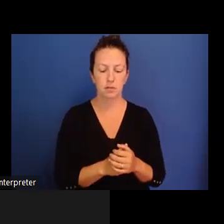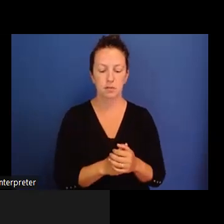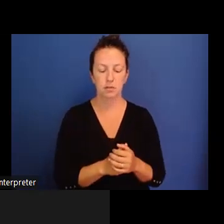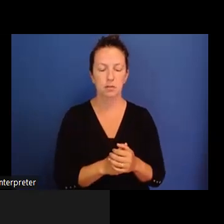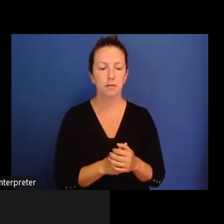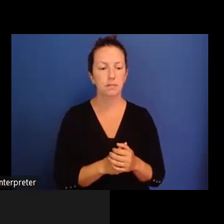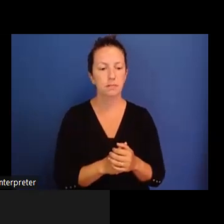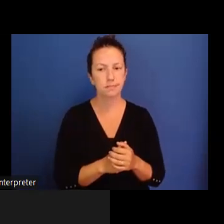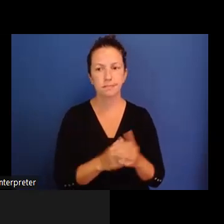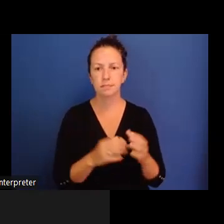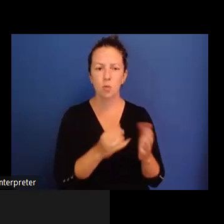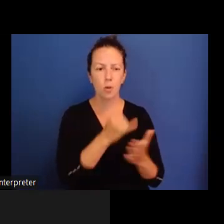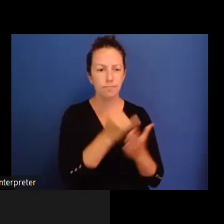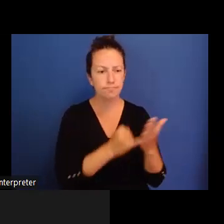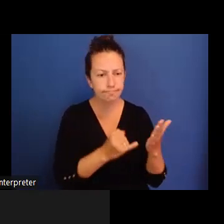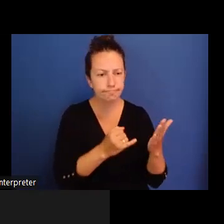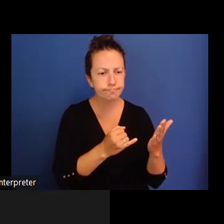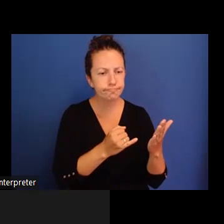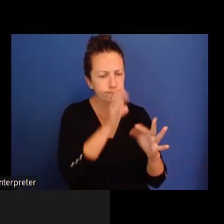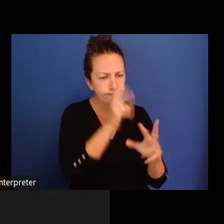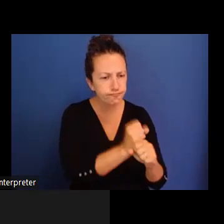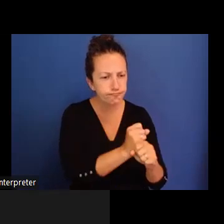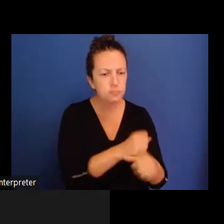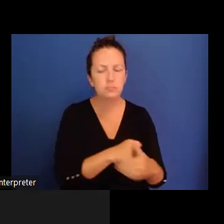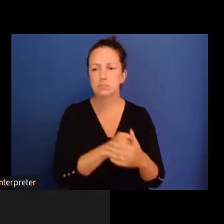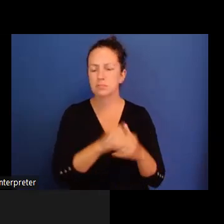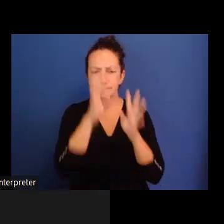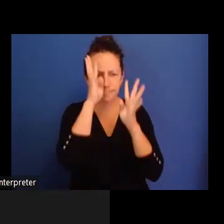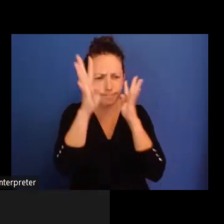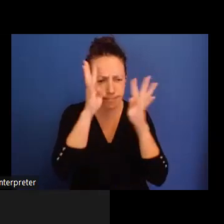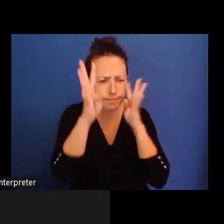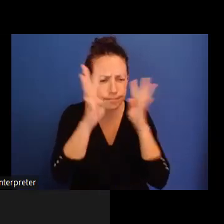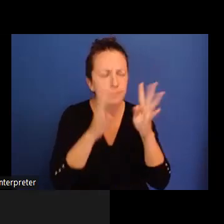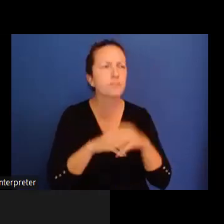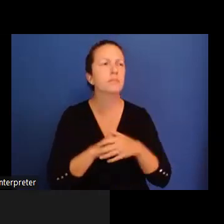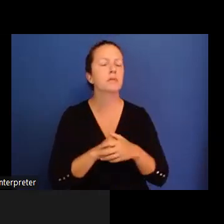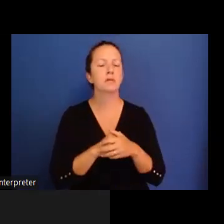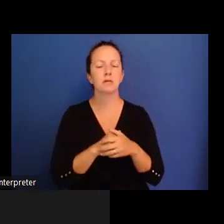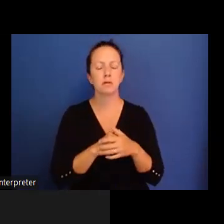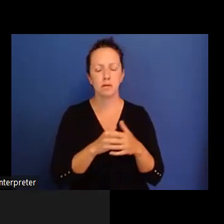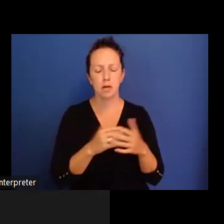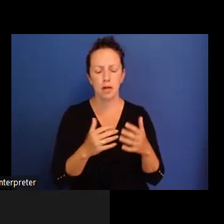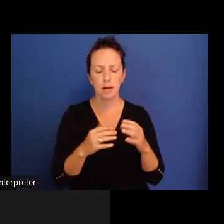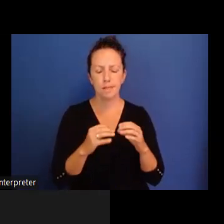are artistic, innovative, and have sort of